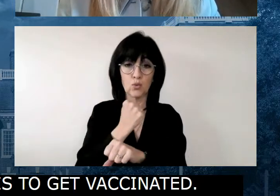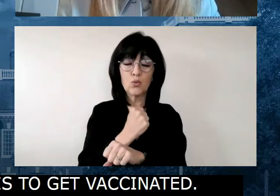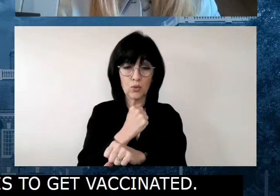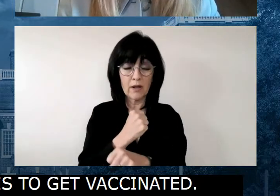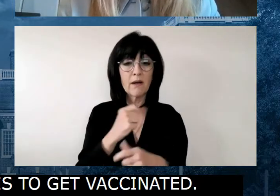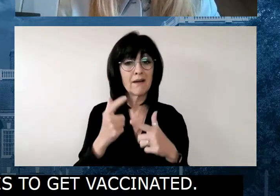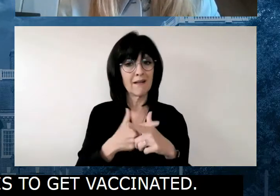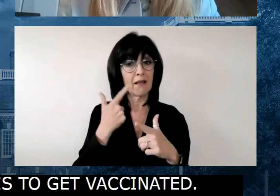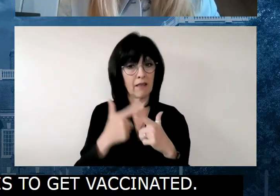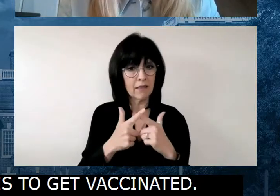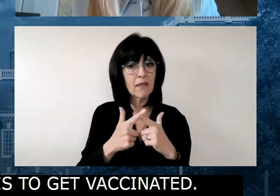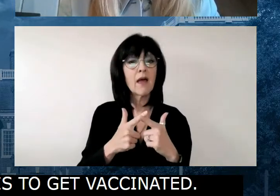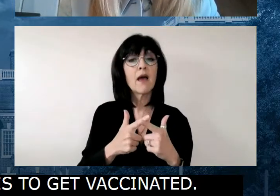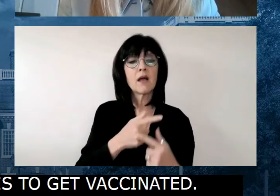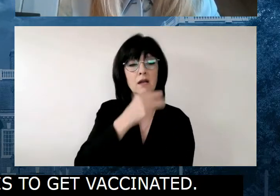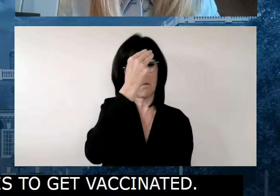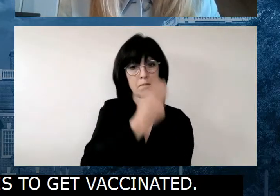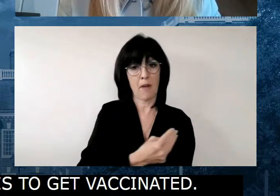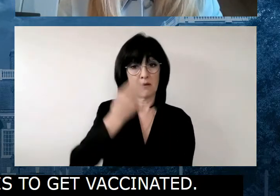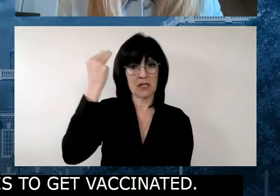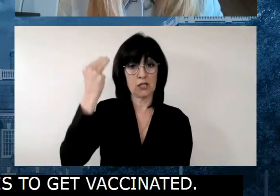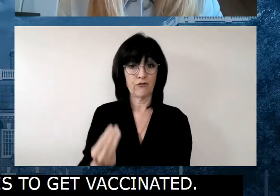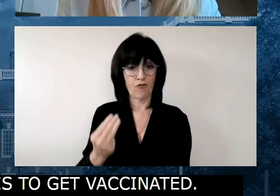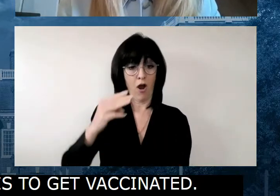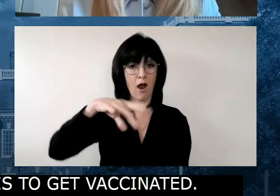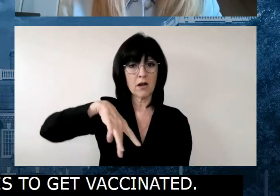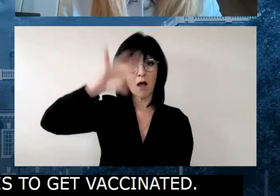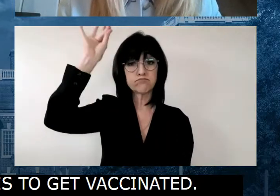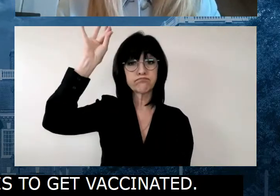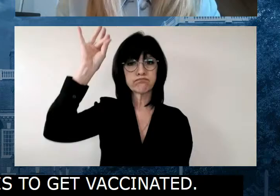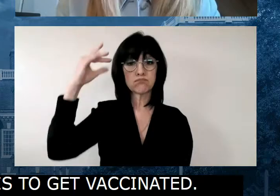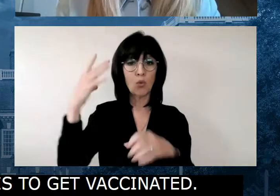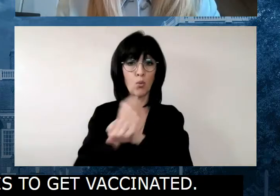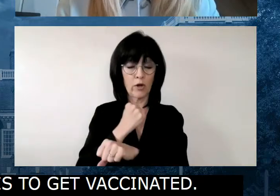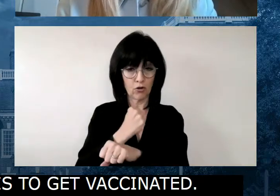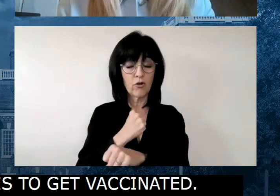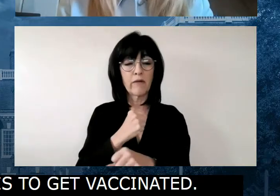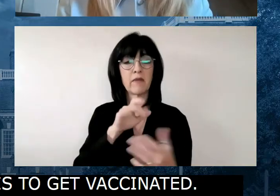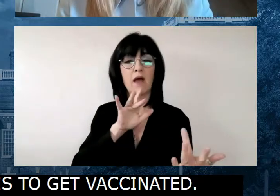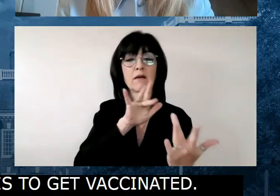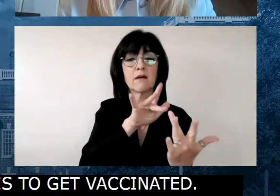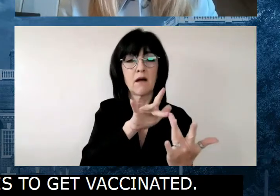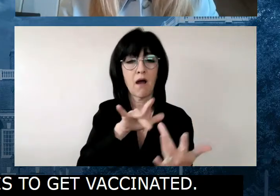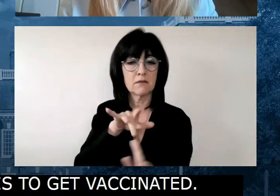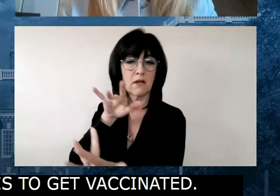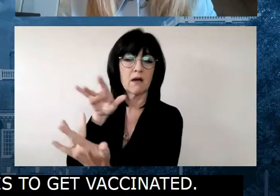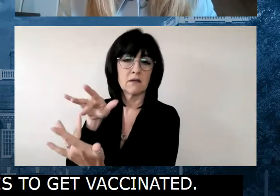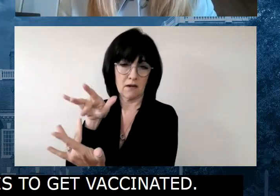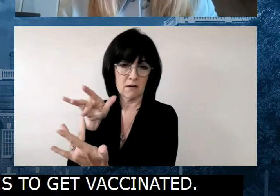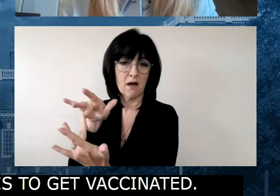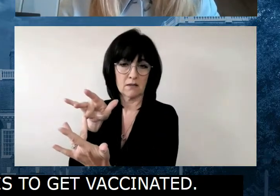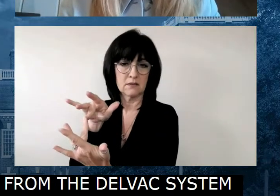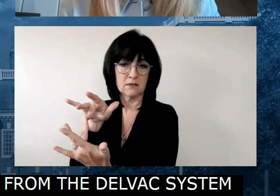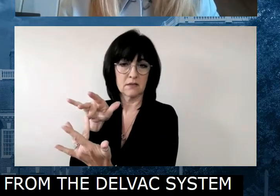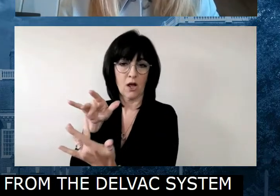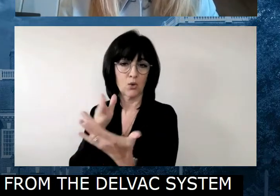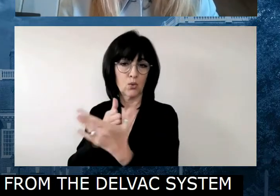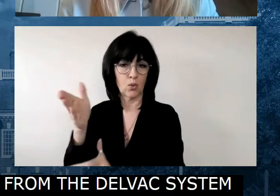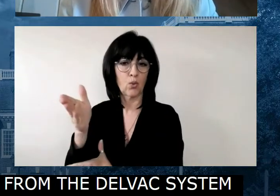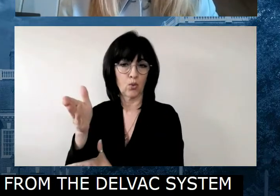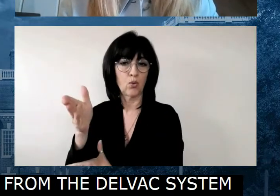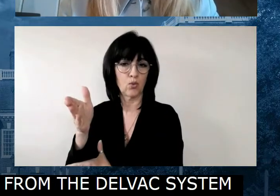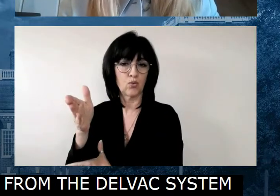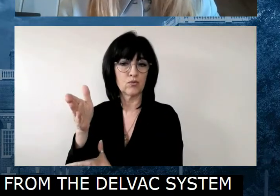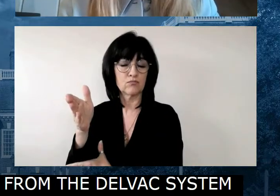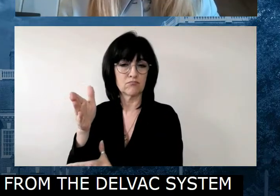after being pulled on Mondays and Fridays. Also, again, just to reiterate that we protect